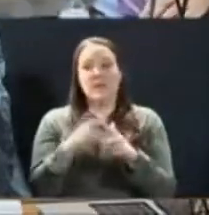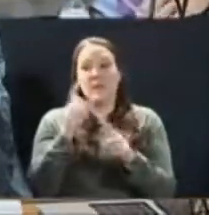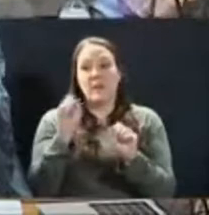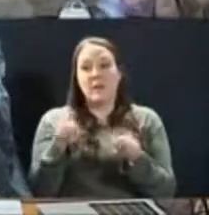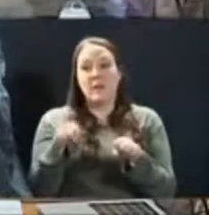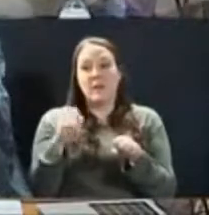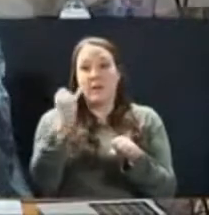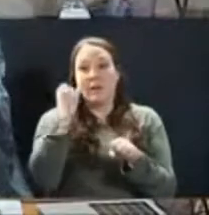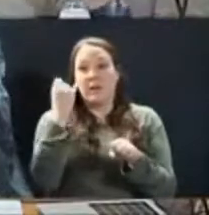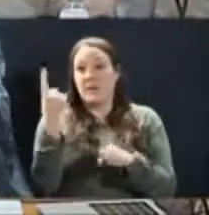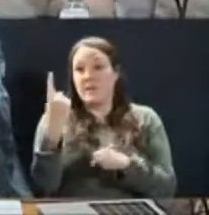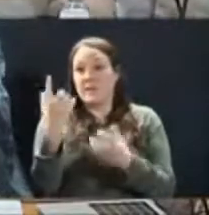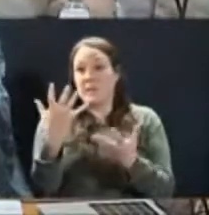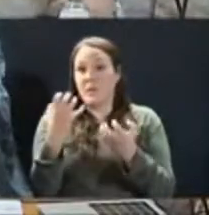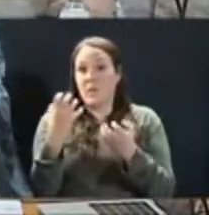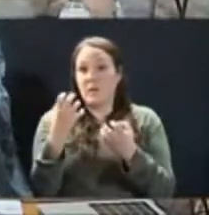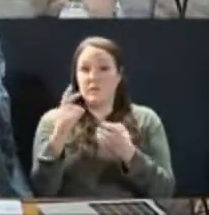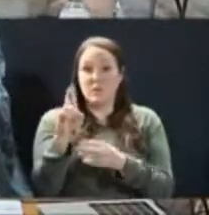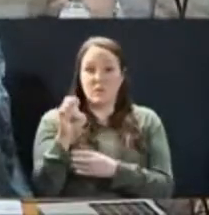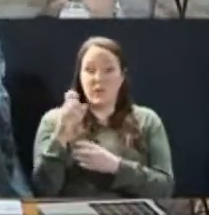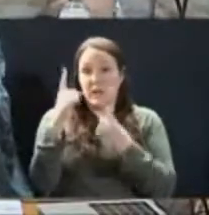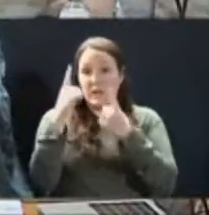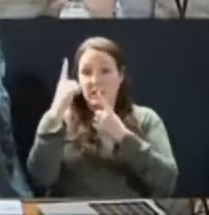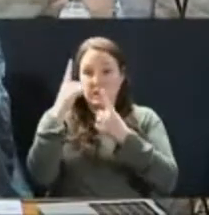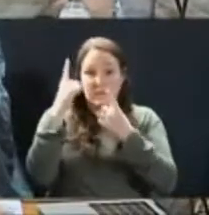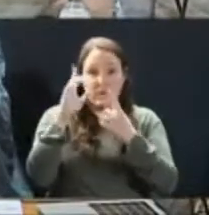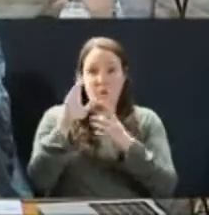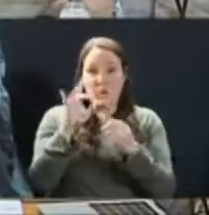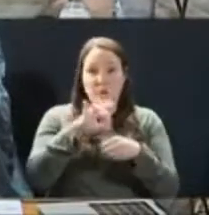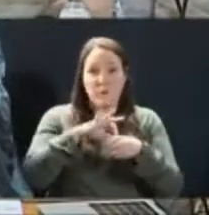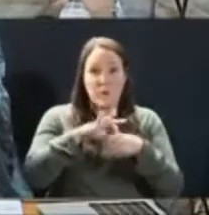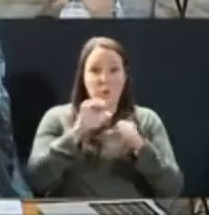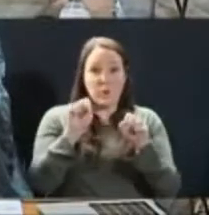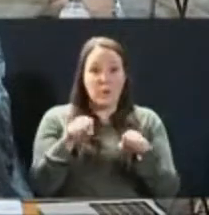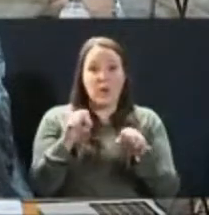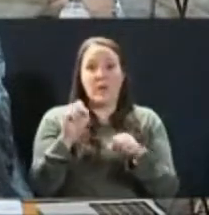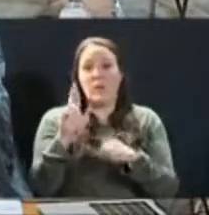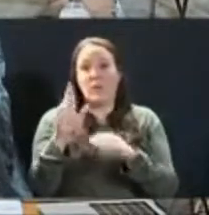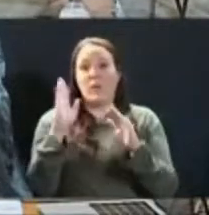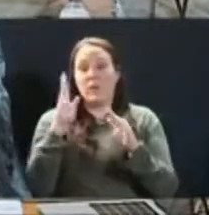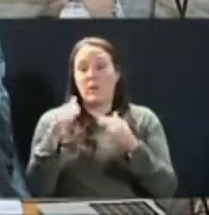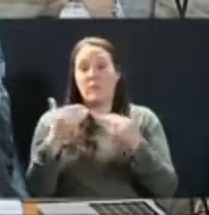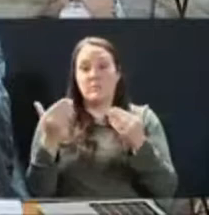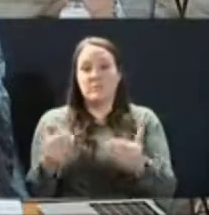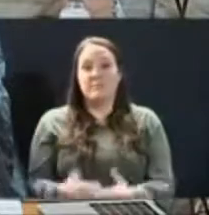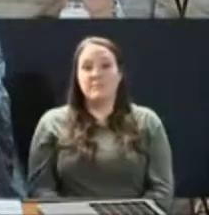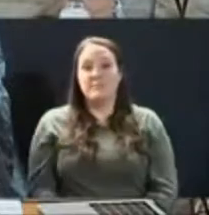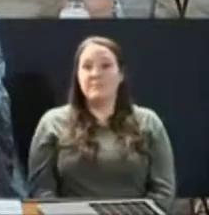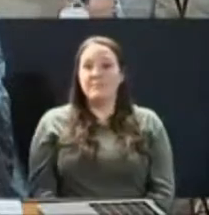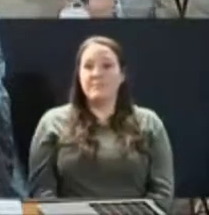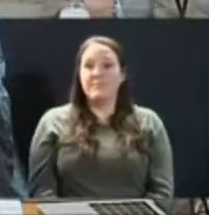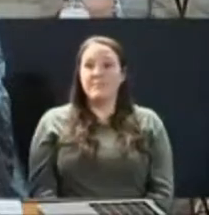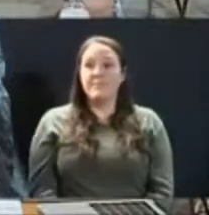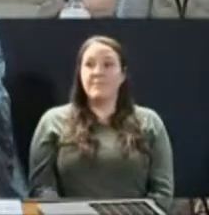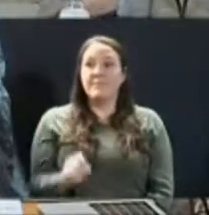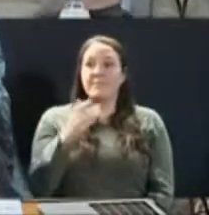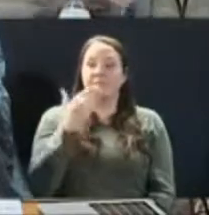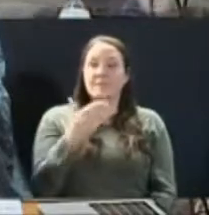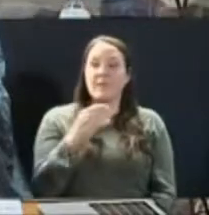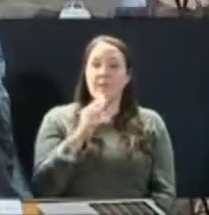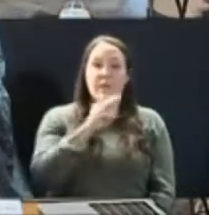can, if someone would like to reconsider their vote, we'll do that. Otherwise, we'll move forward. Thank you. Sure. Thank you, Madam